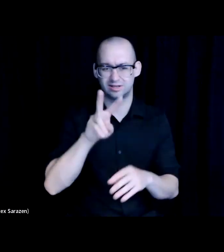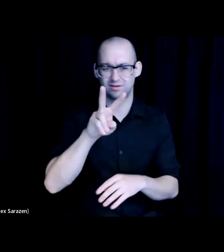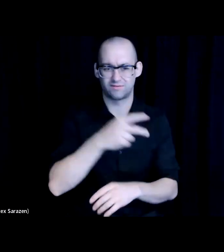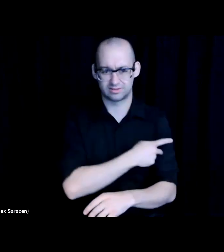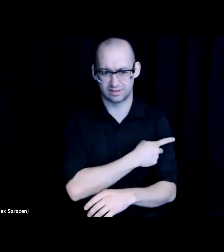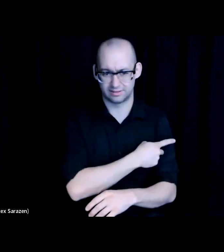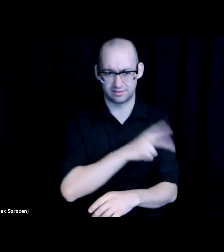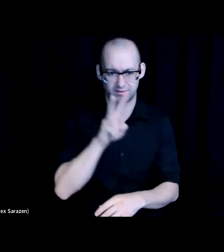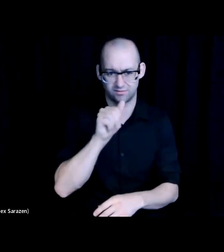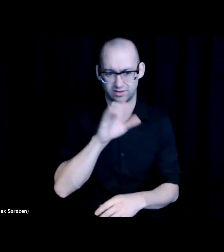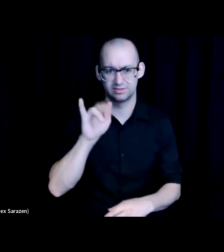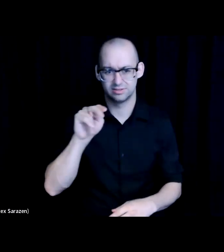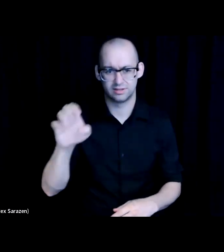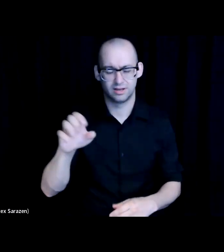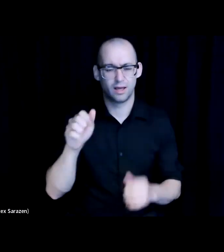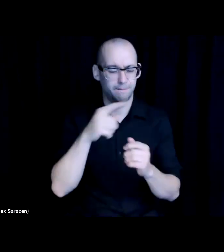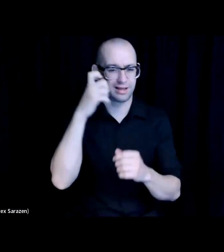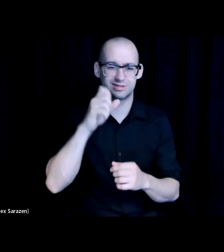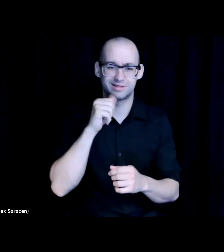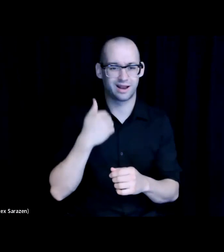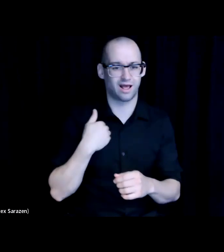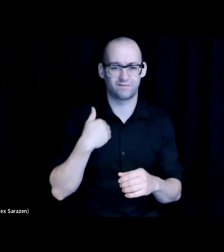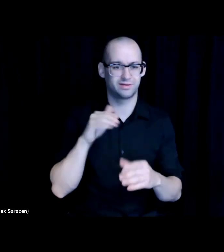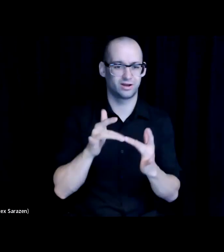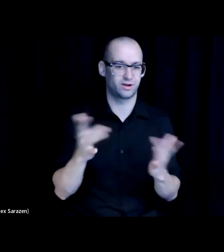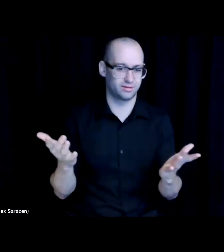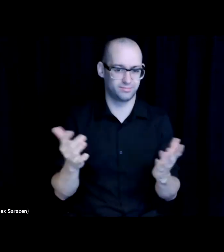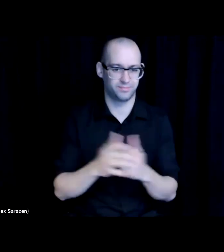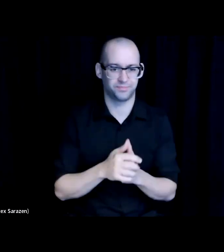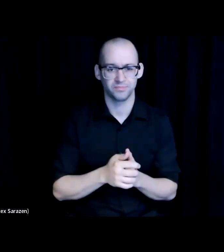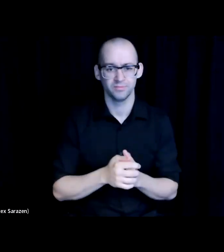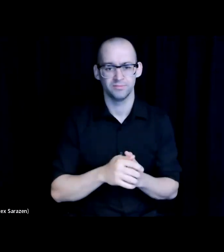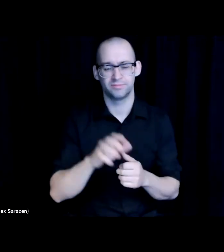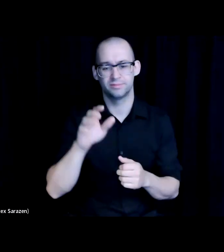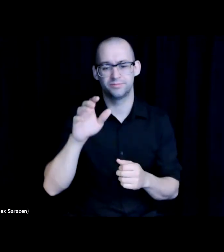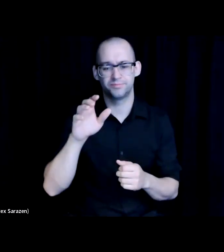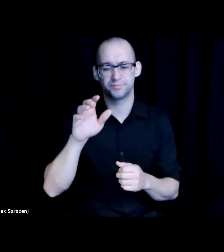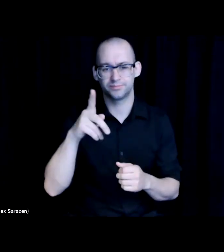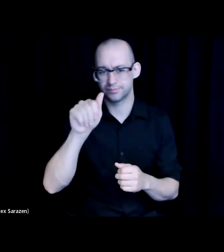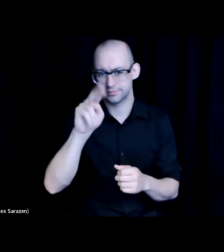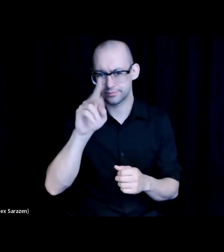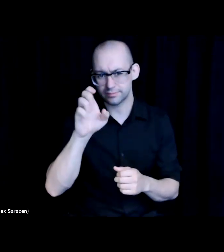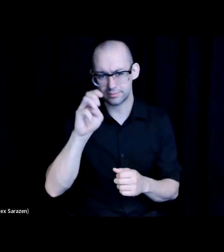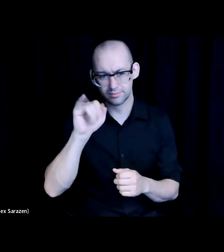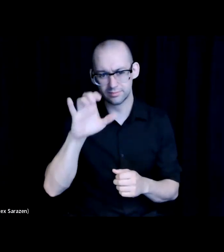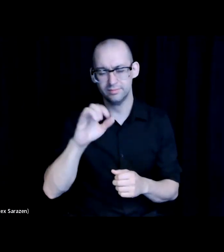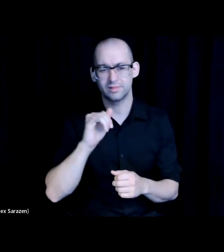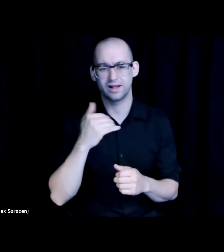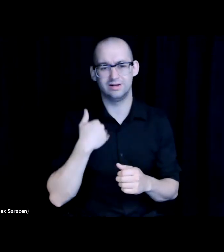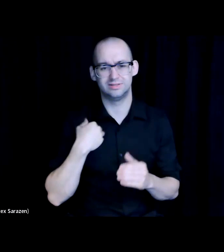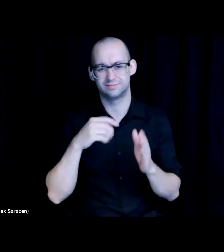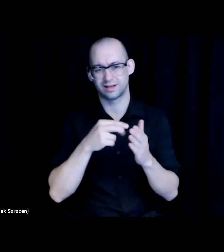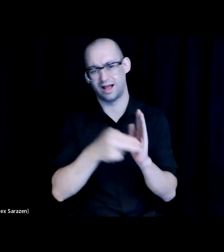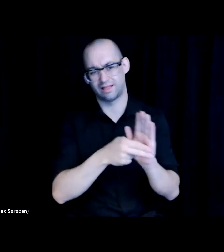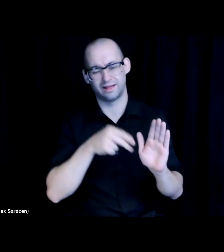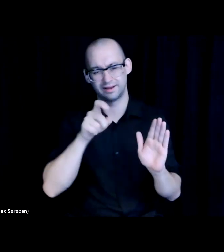online. Research also shows that the pandemic has further demonstrated the need for universal access in the